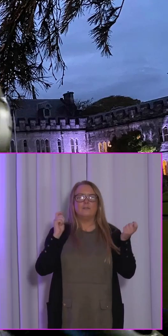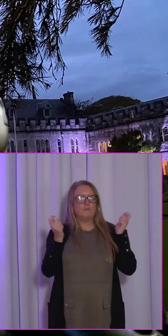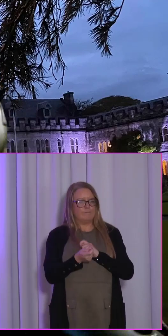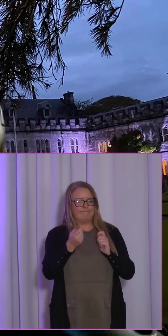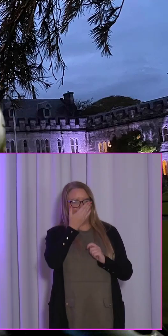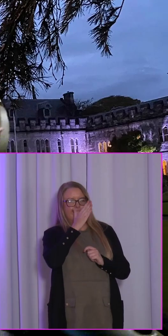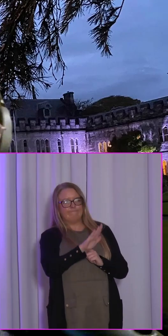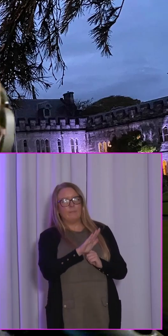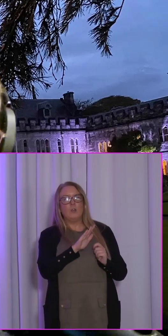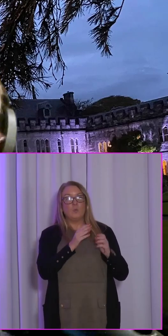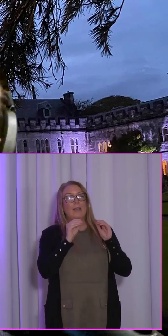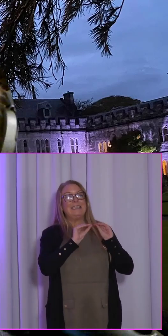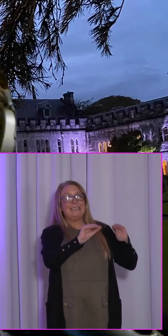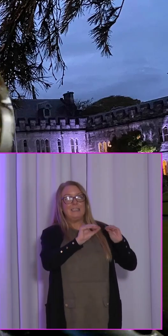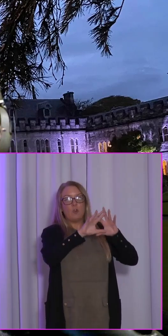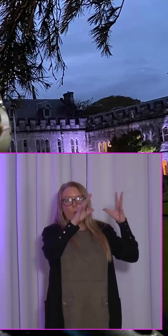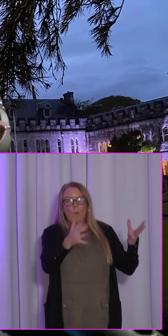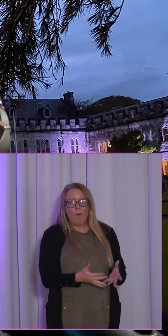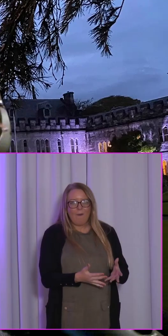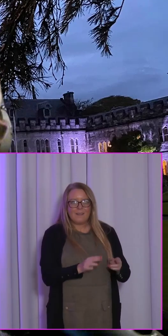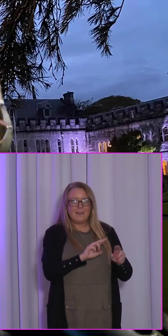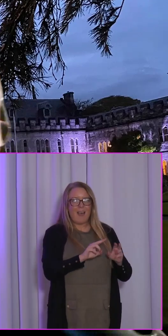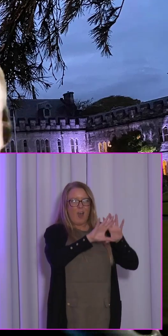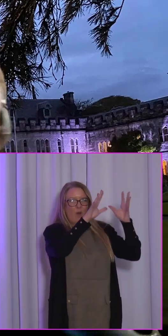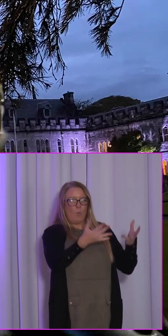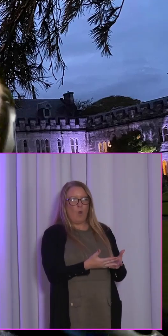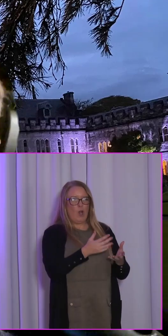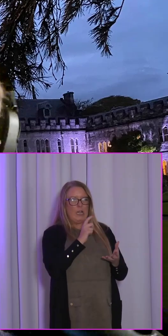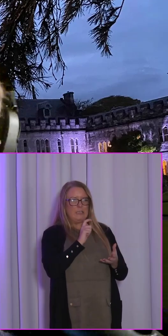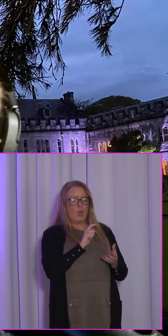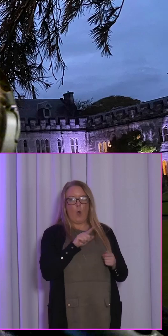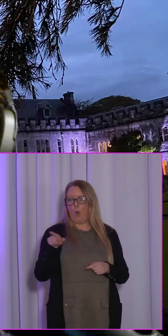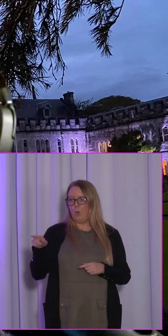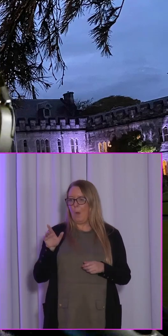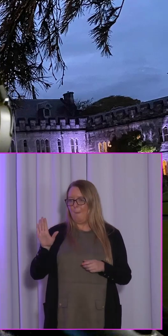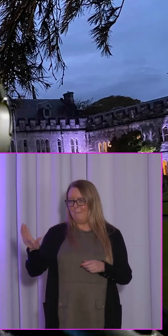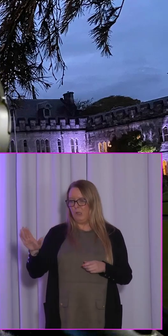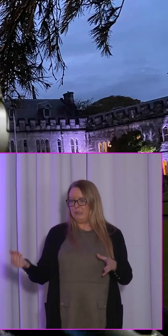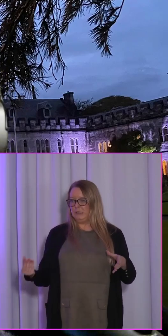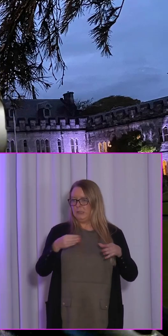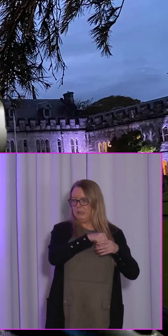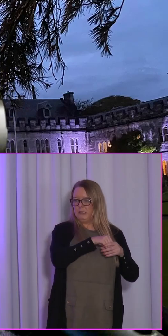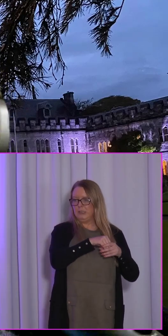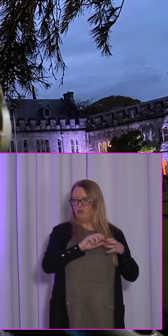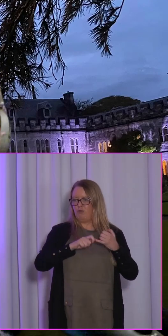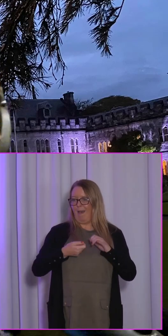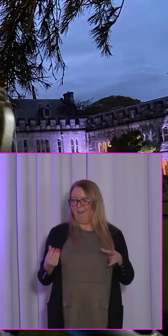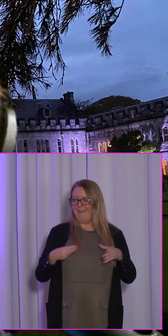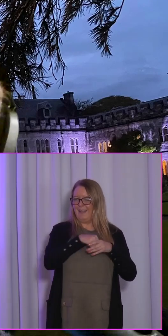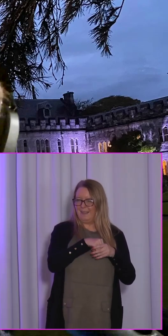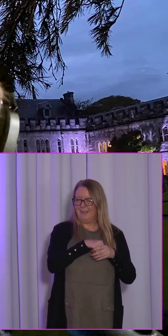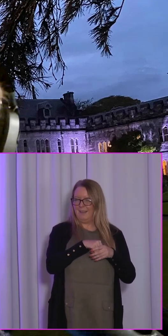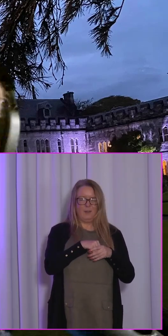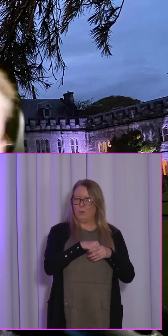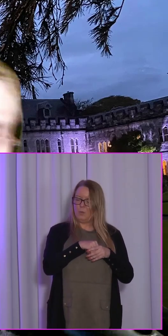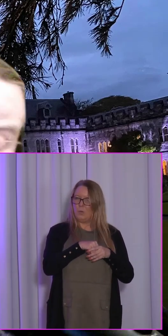we educate the world rather than the world telling us that we have to fit into it. You know, and it's to change that